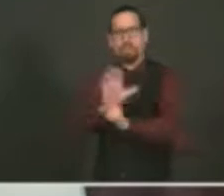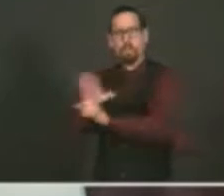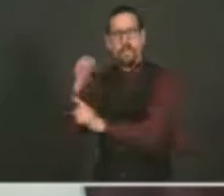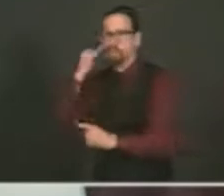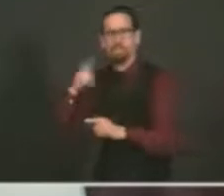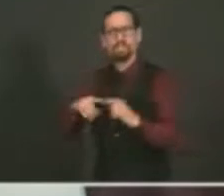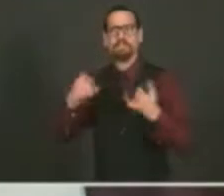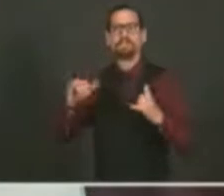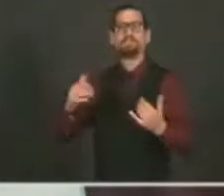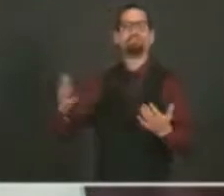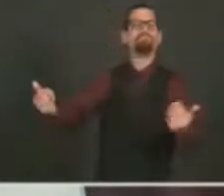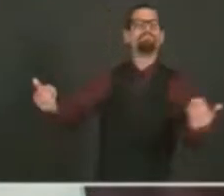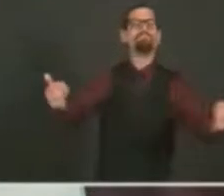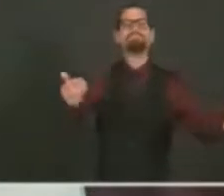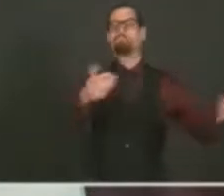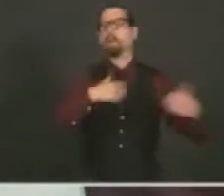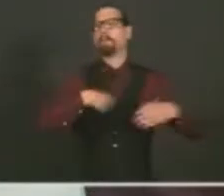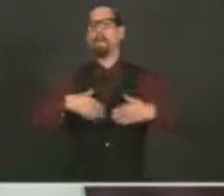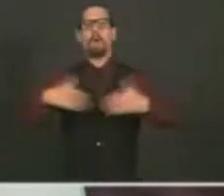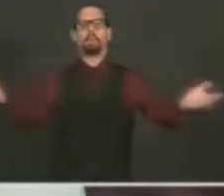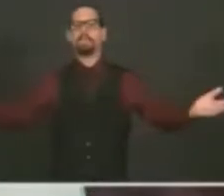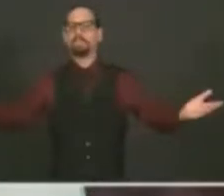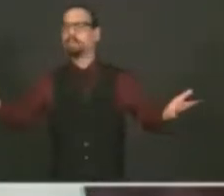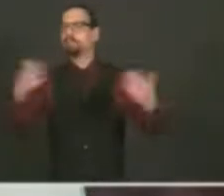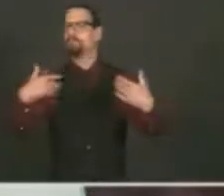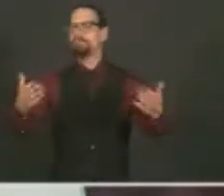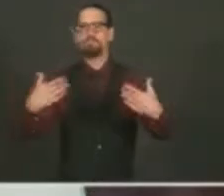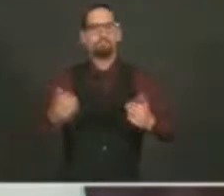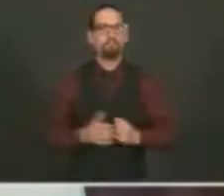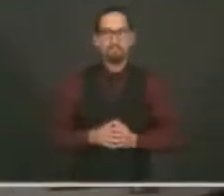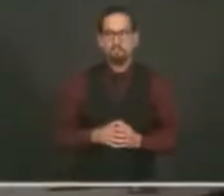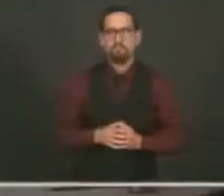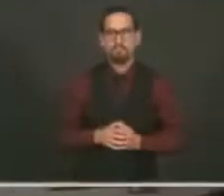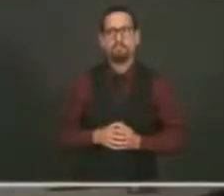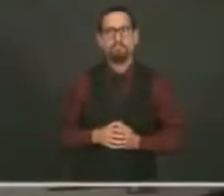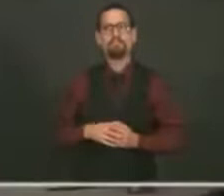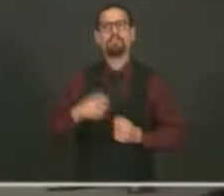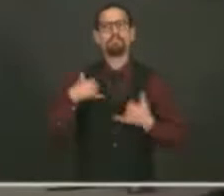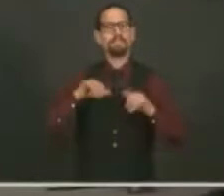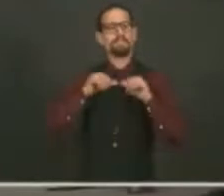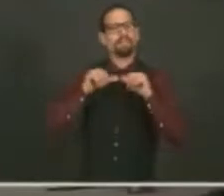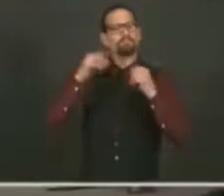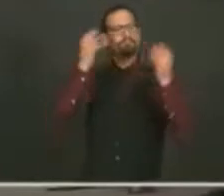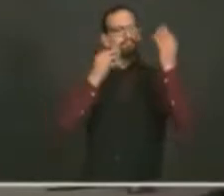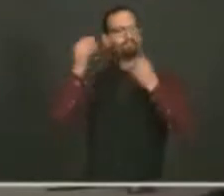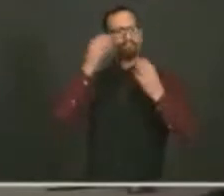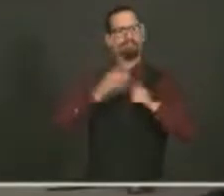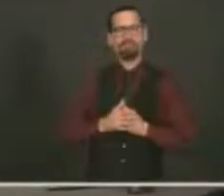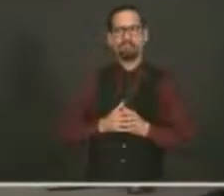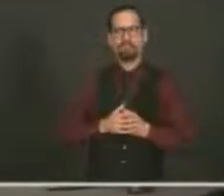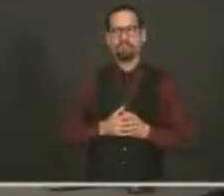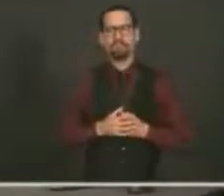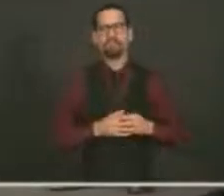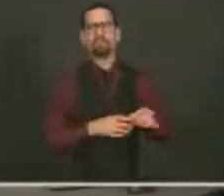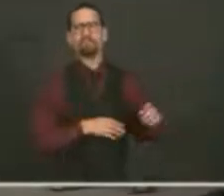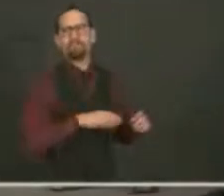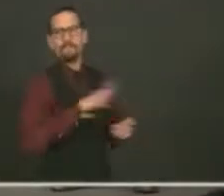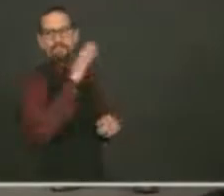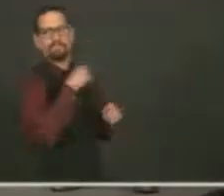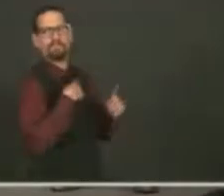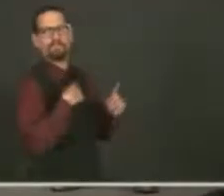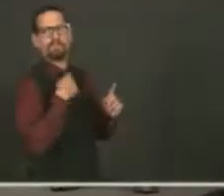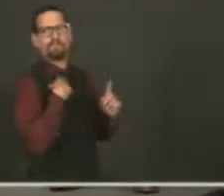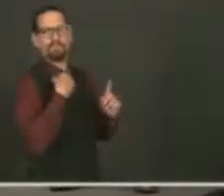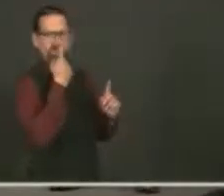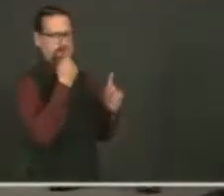give them. And we've pretty much followed up. So, we'll think about it. Governor, let's elaborate on that point for a second. When you talked